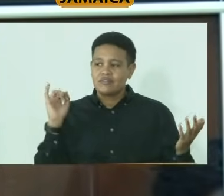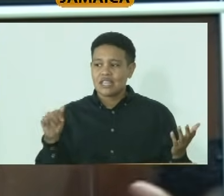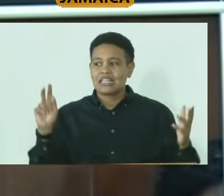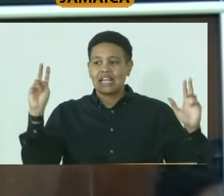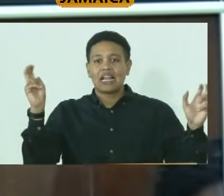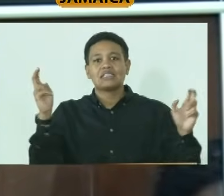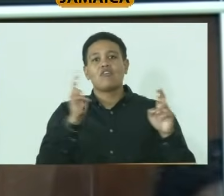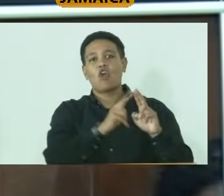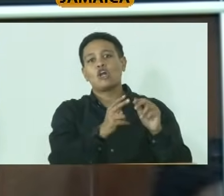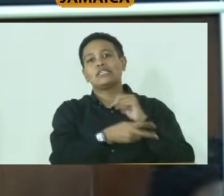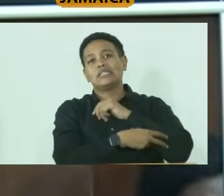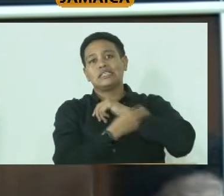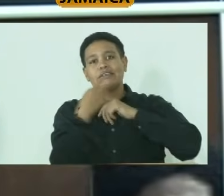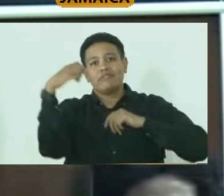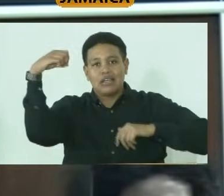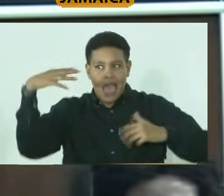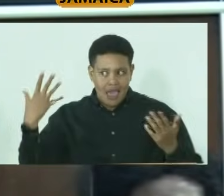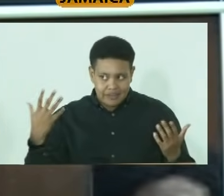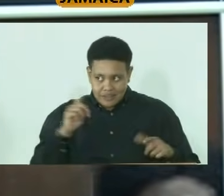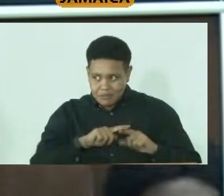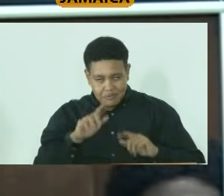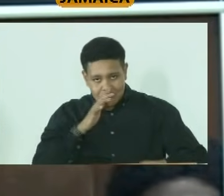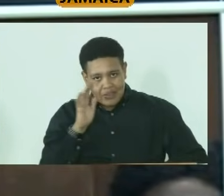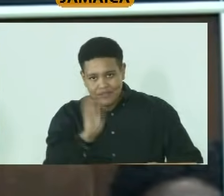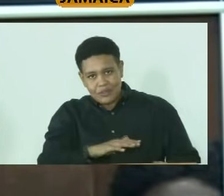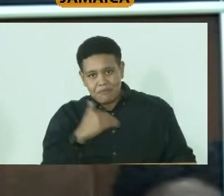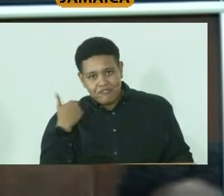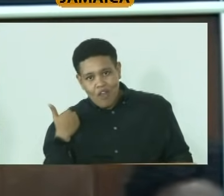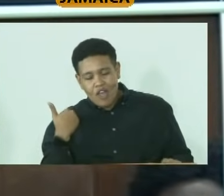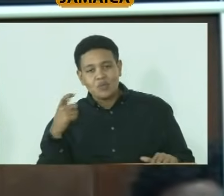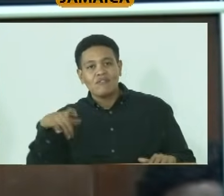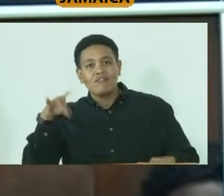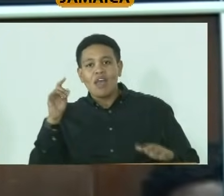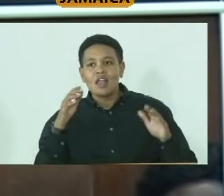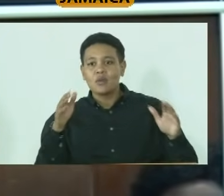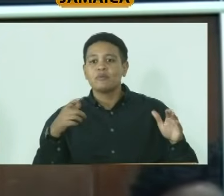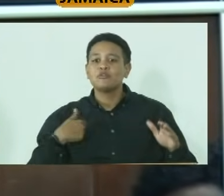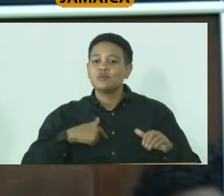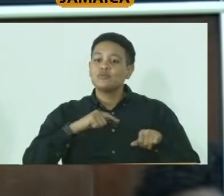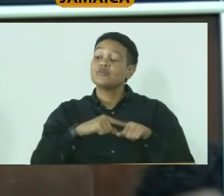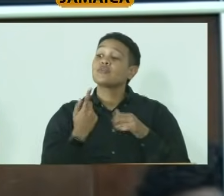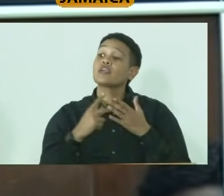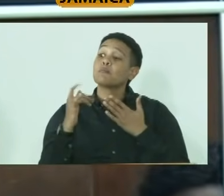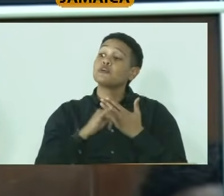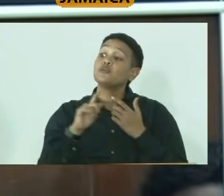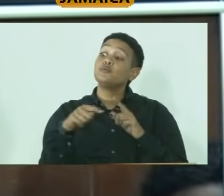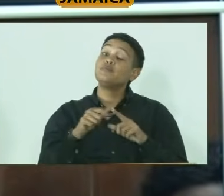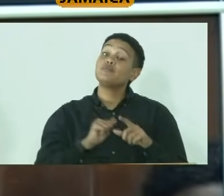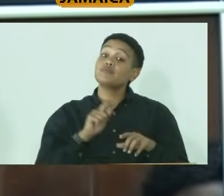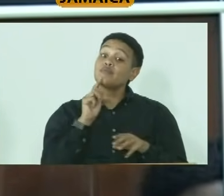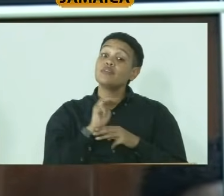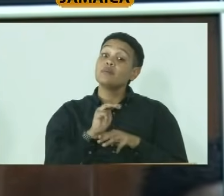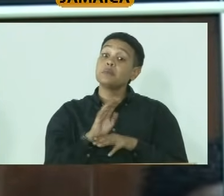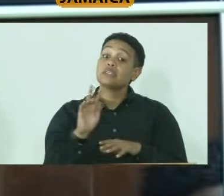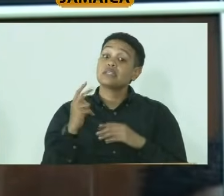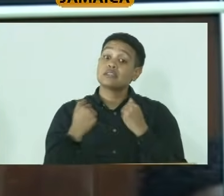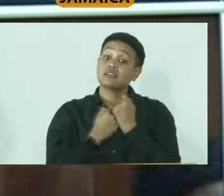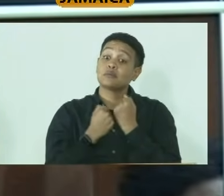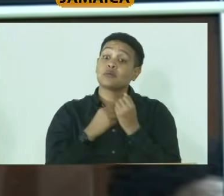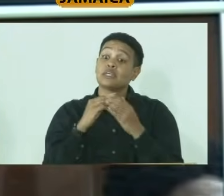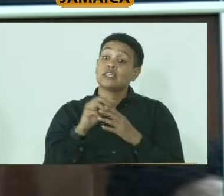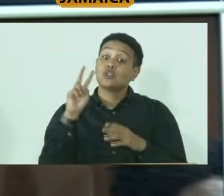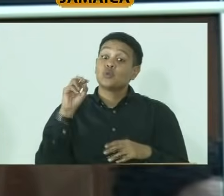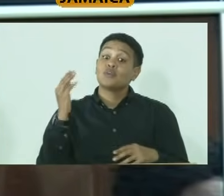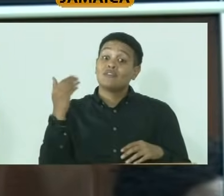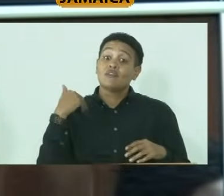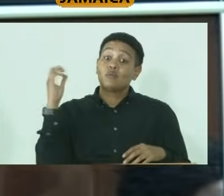as thief in light. And we have to find a way. We started a project when I was the Minister of State in 2015.